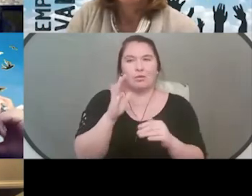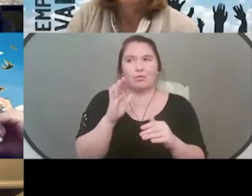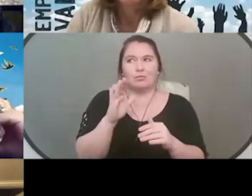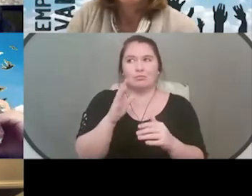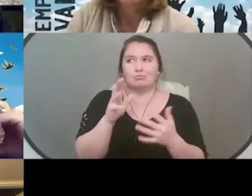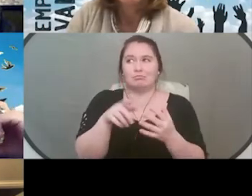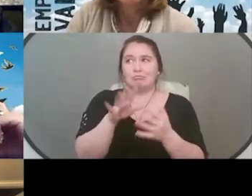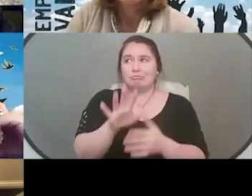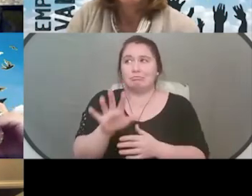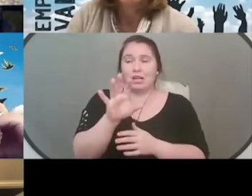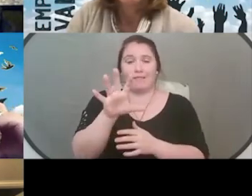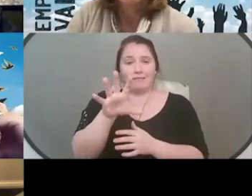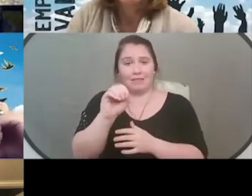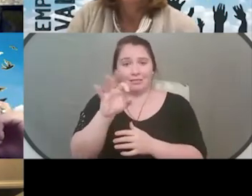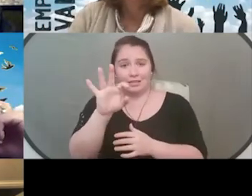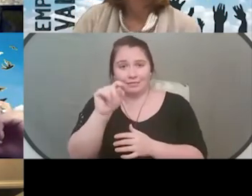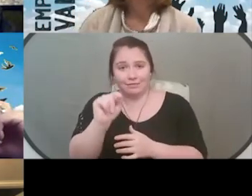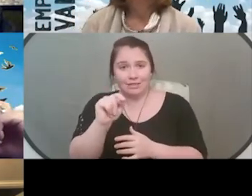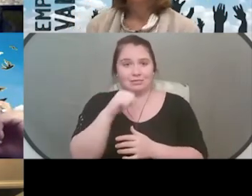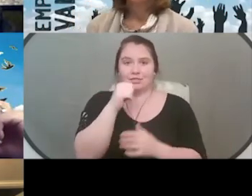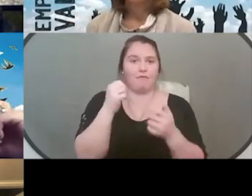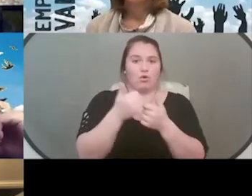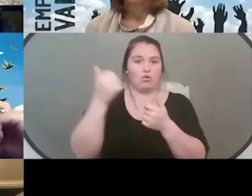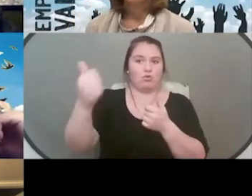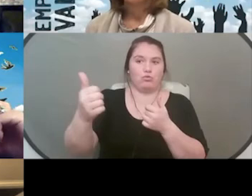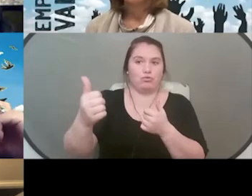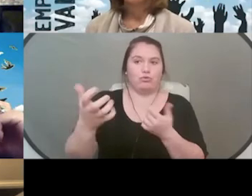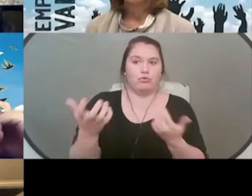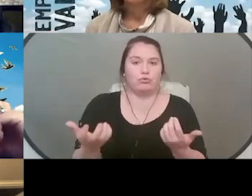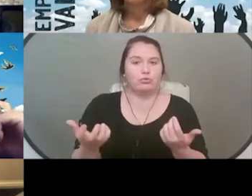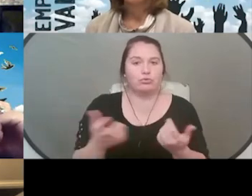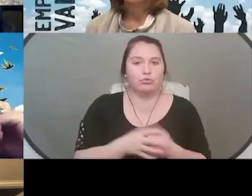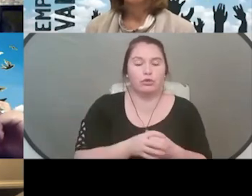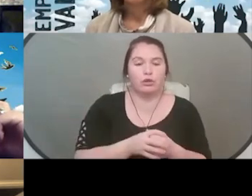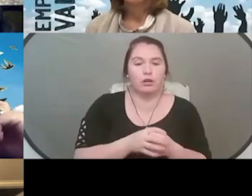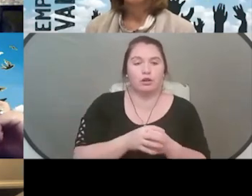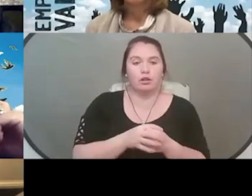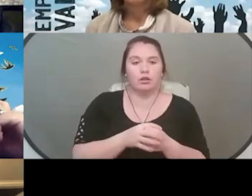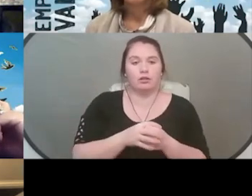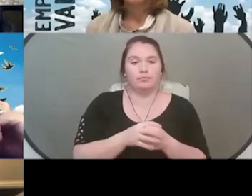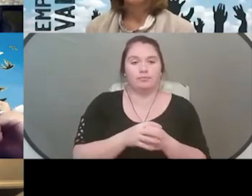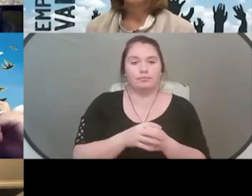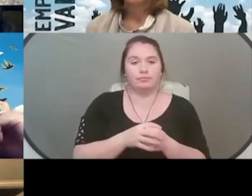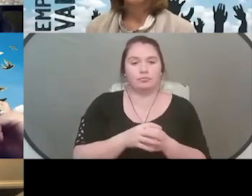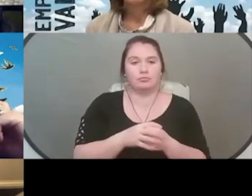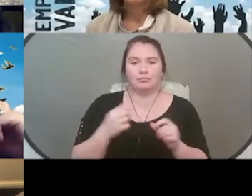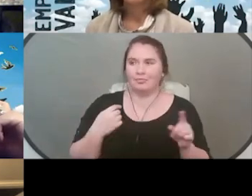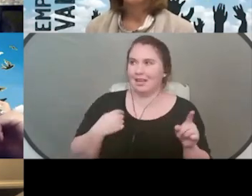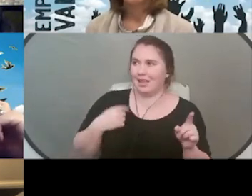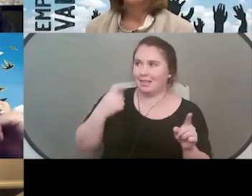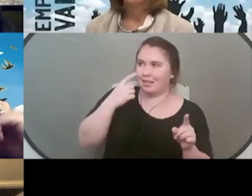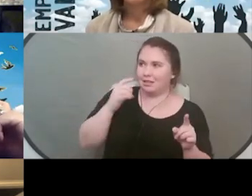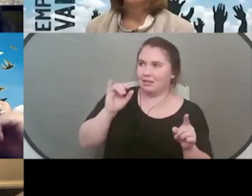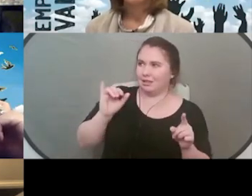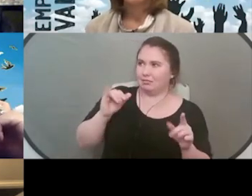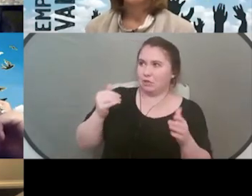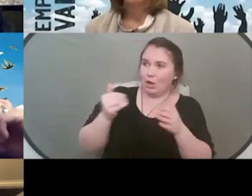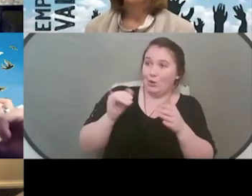so, not very far, but. Okay. I think if I would have that pile of dirt sitting right